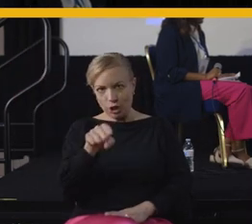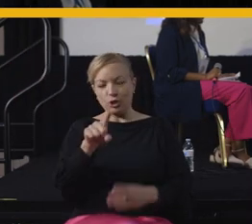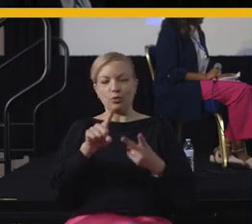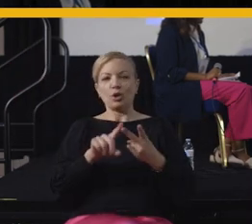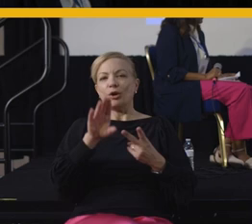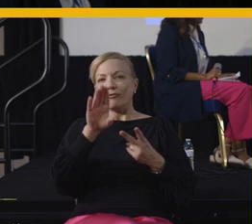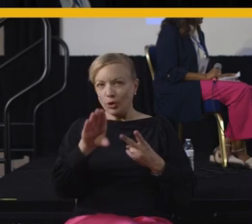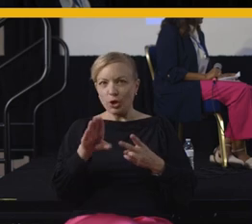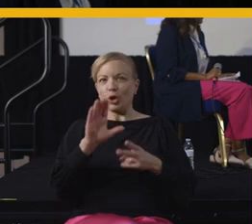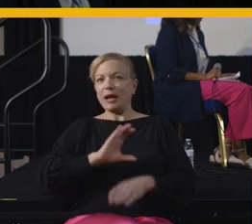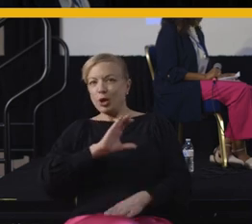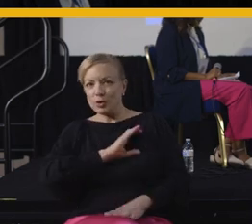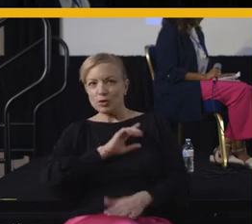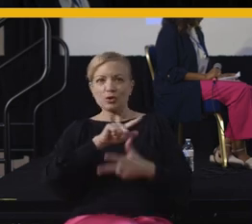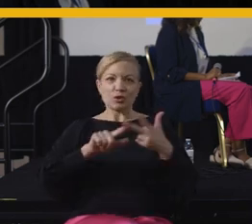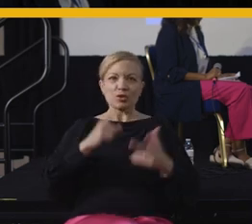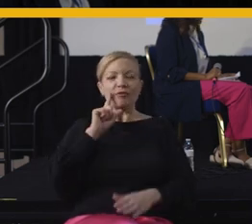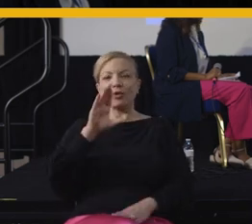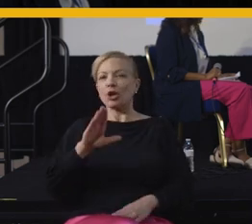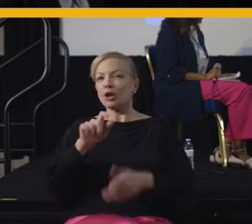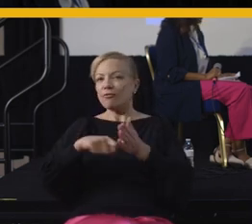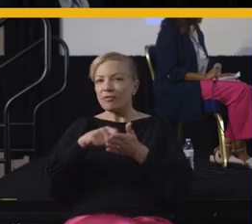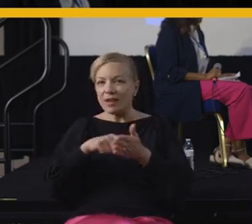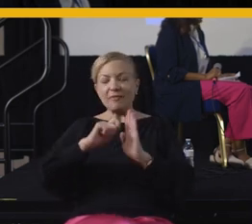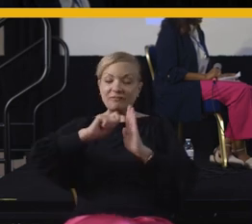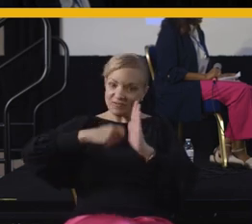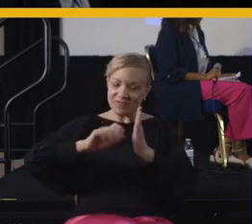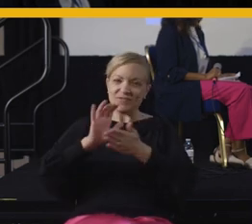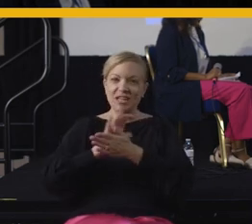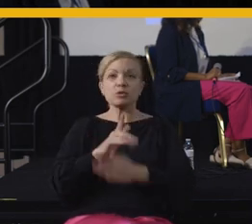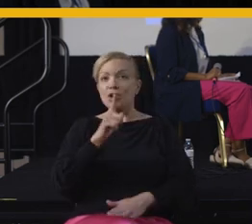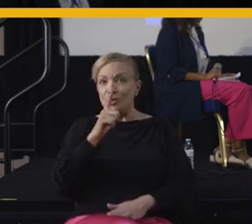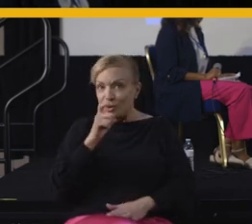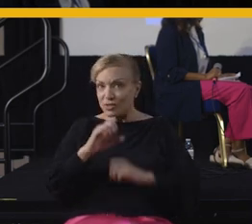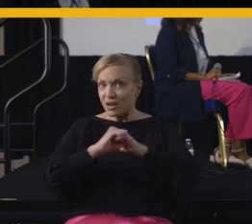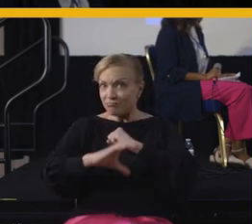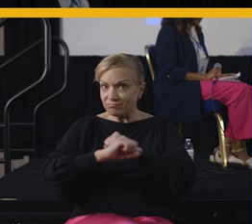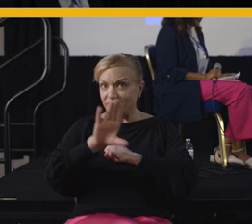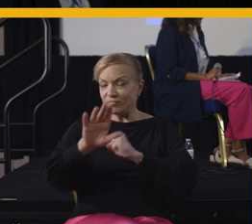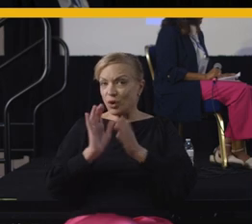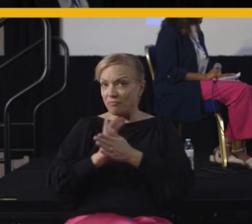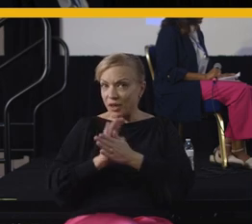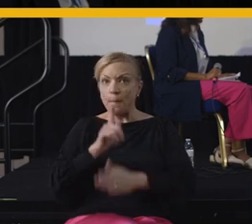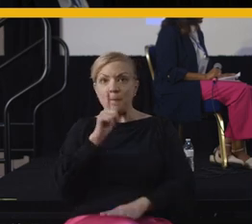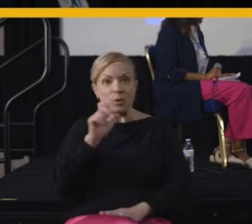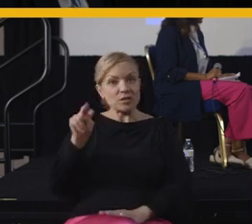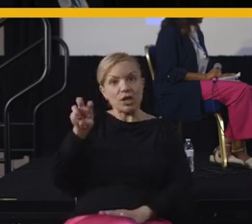your protagonists, and for your films. Who's going to give you publicity and coverage, news